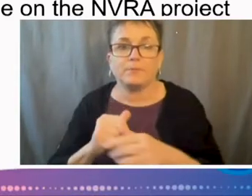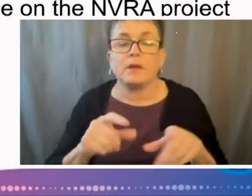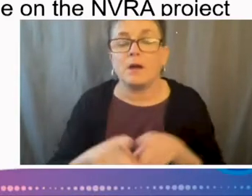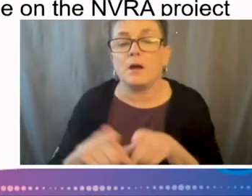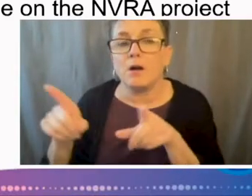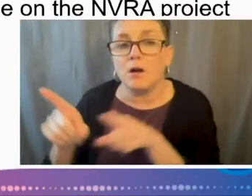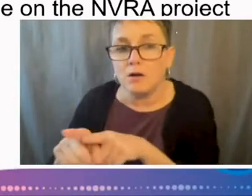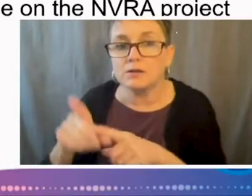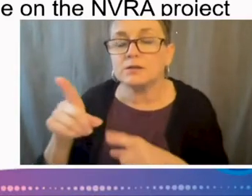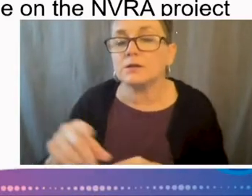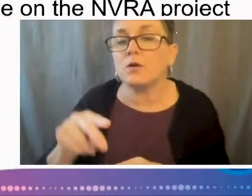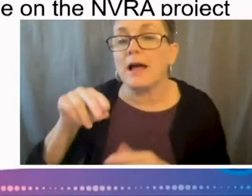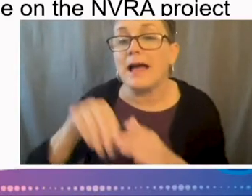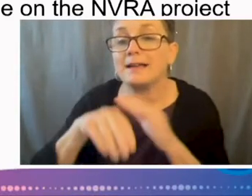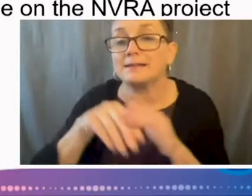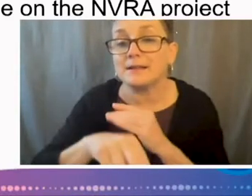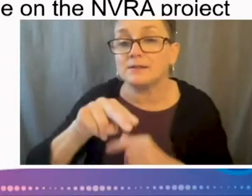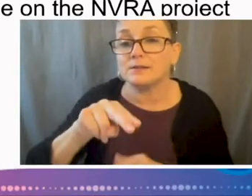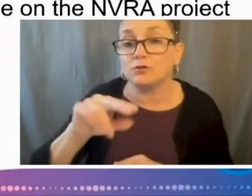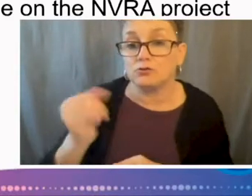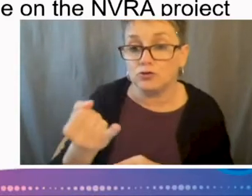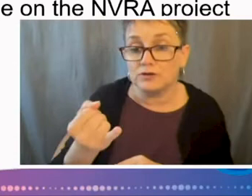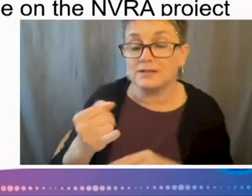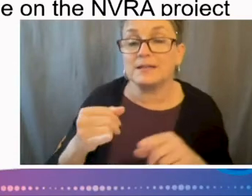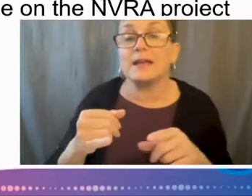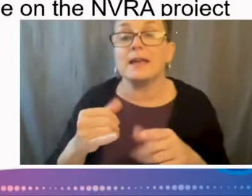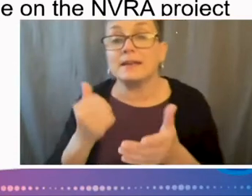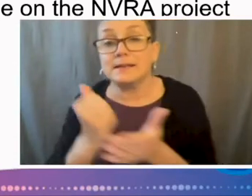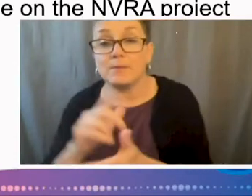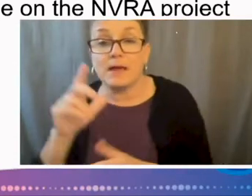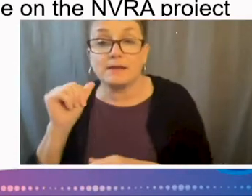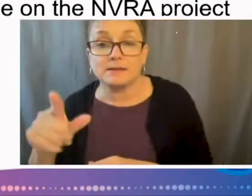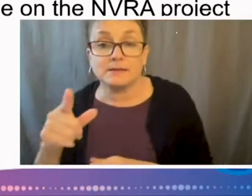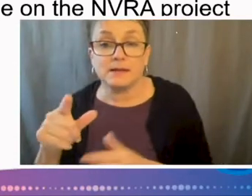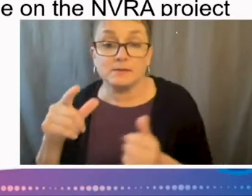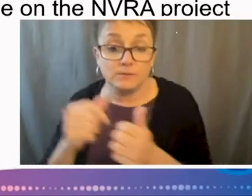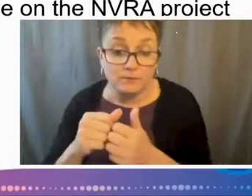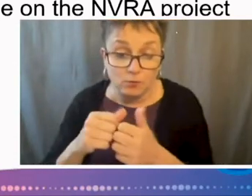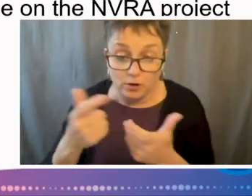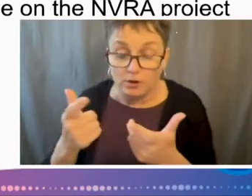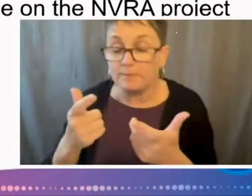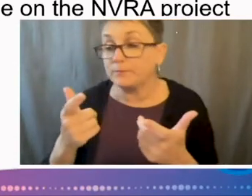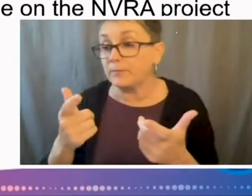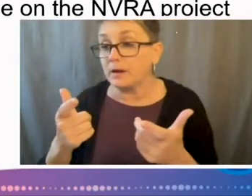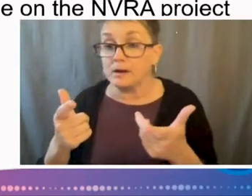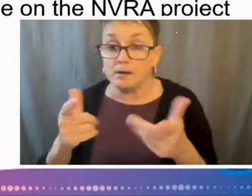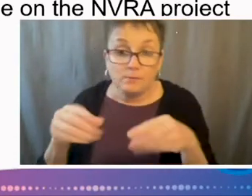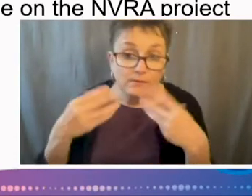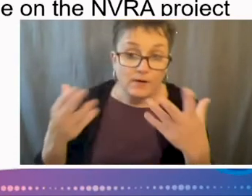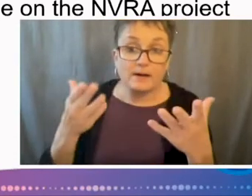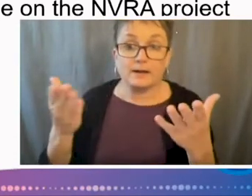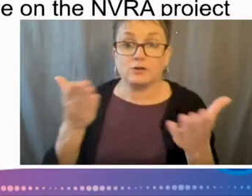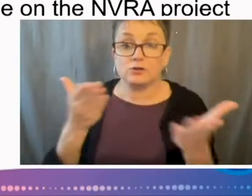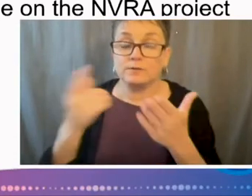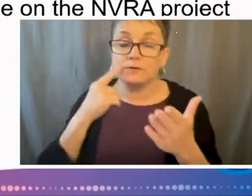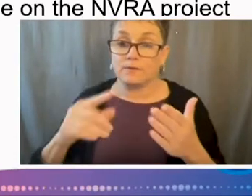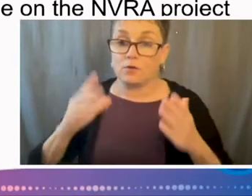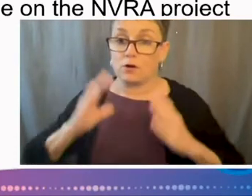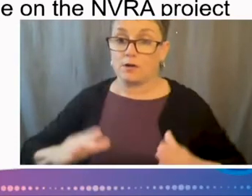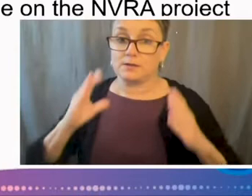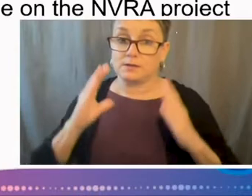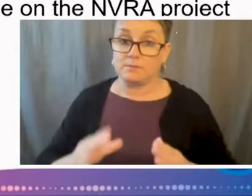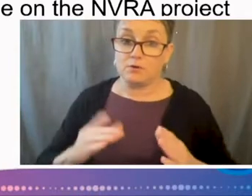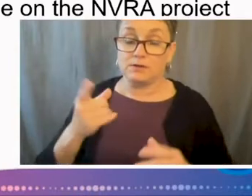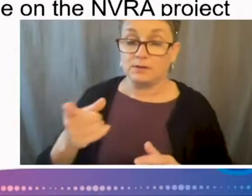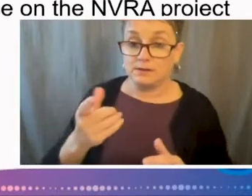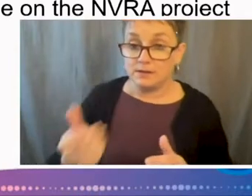assisting AccessLink with an initiative to gather input from our customers. The question posed to their network was, "What I